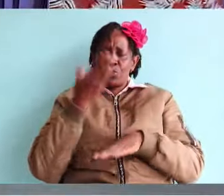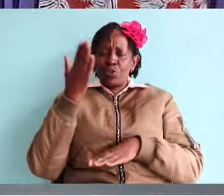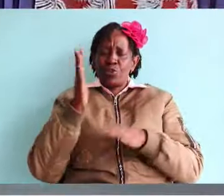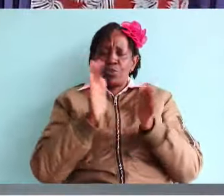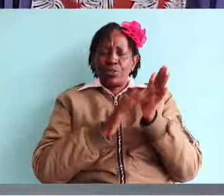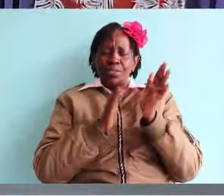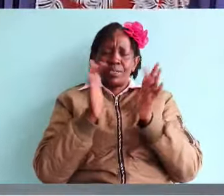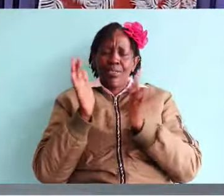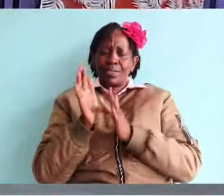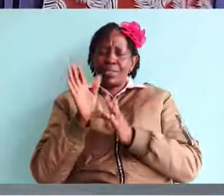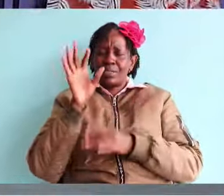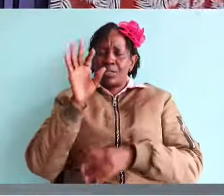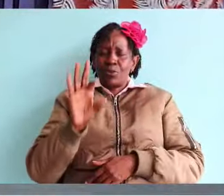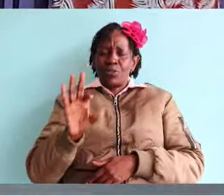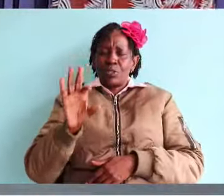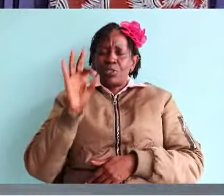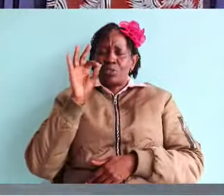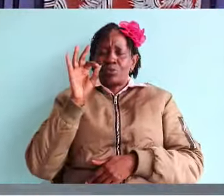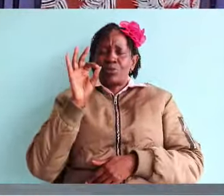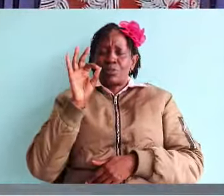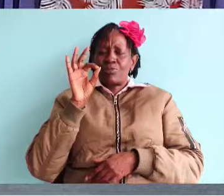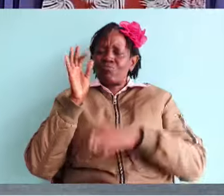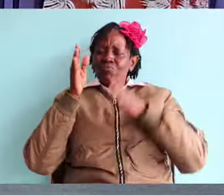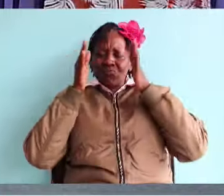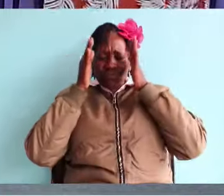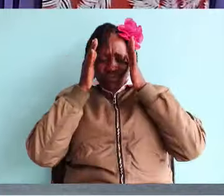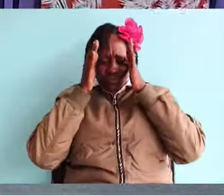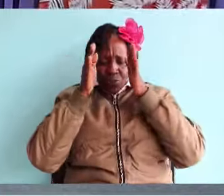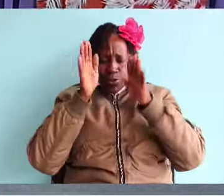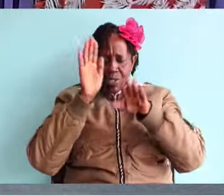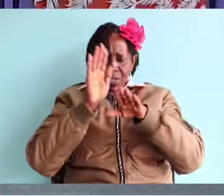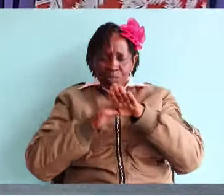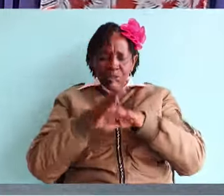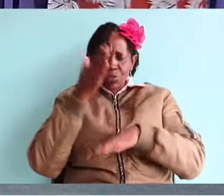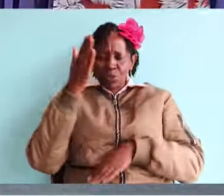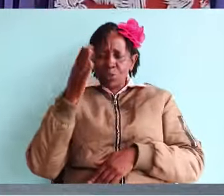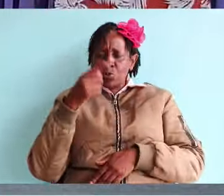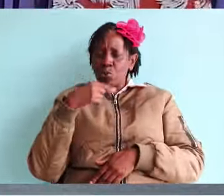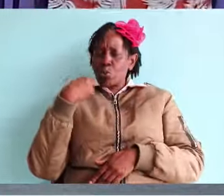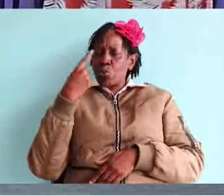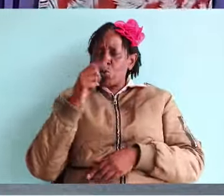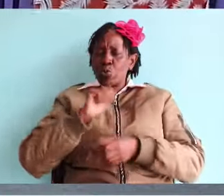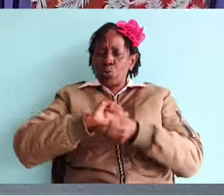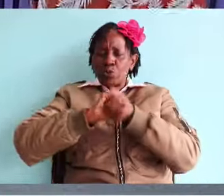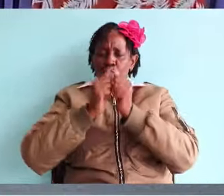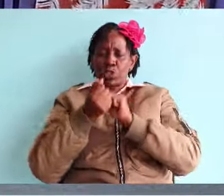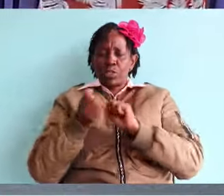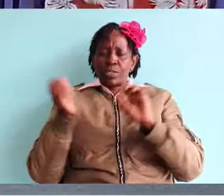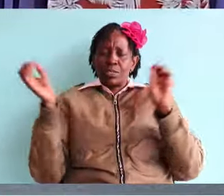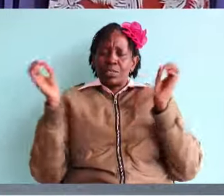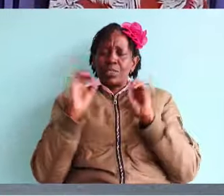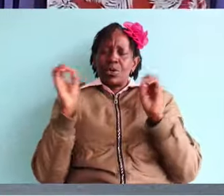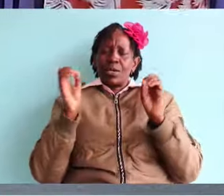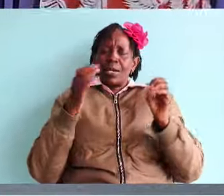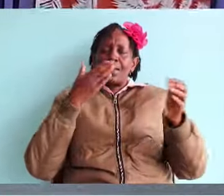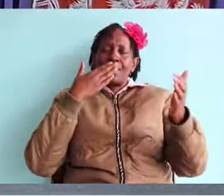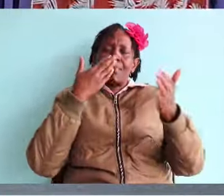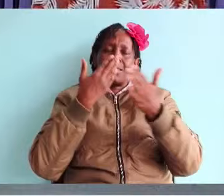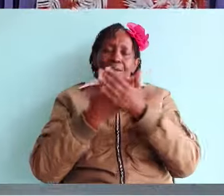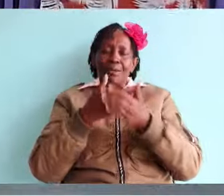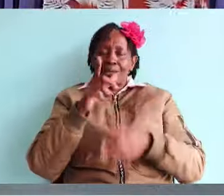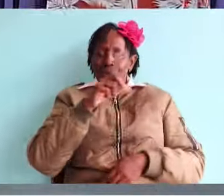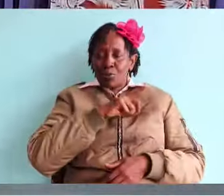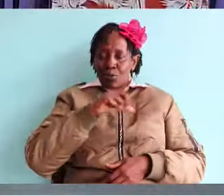We choose to fix our eyes on You, who changes not. Thank You that, Lord, we look